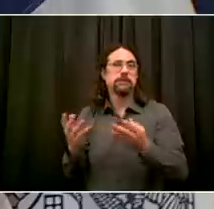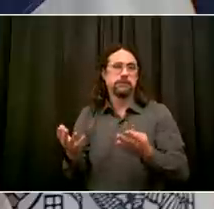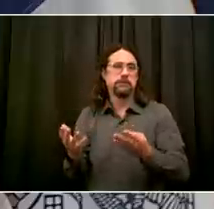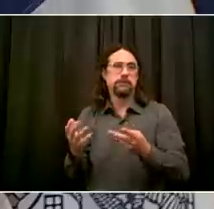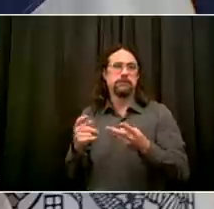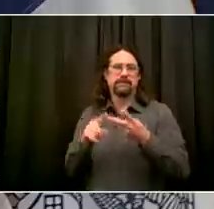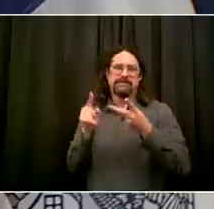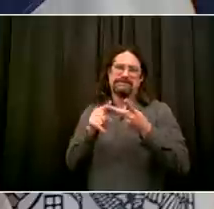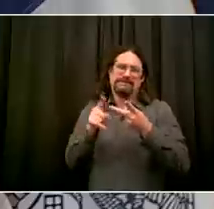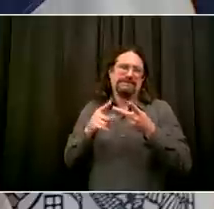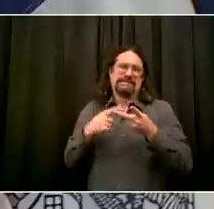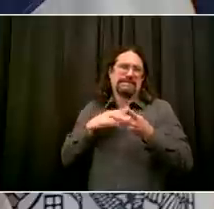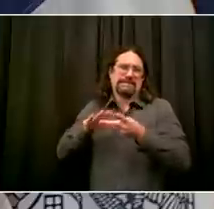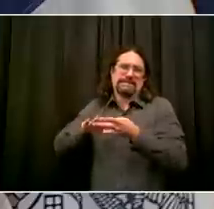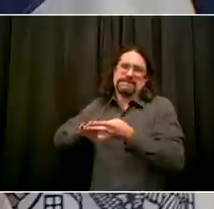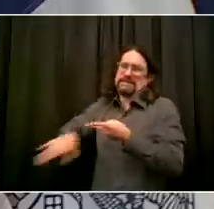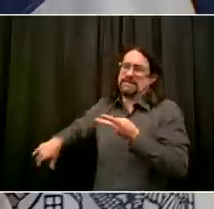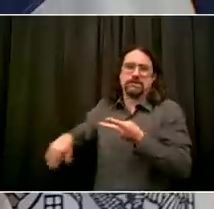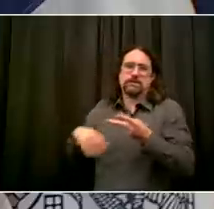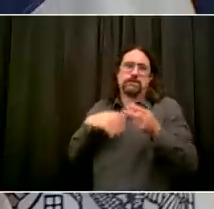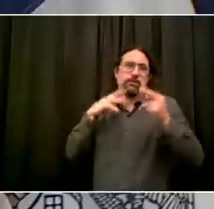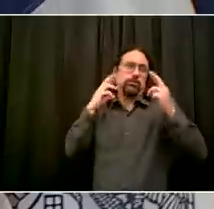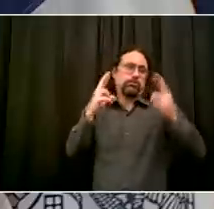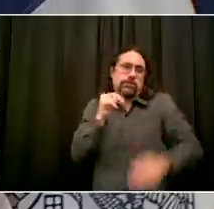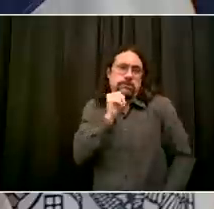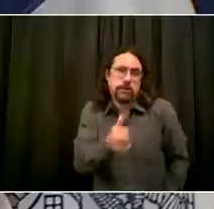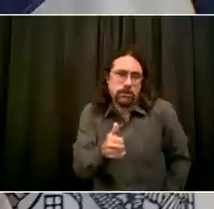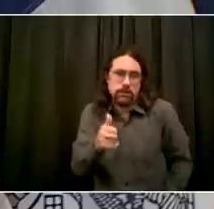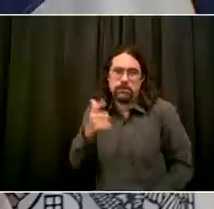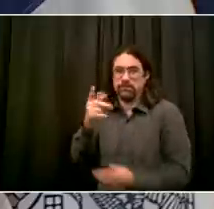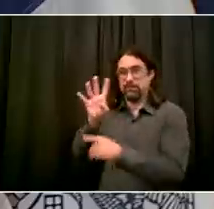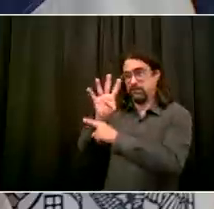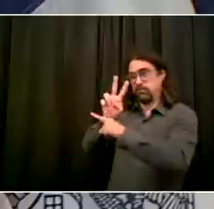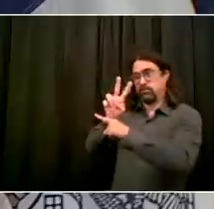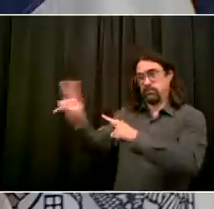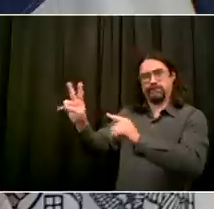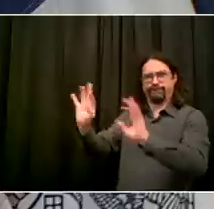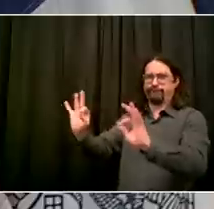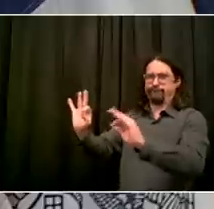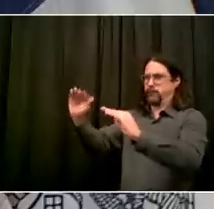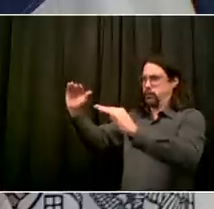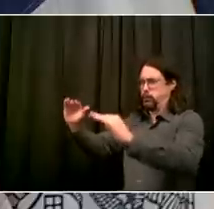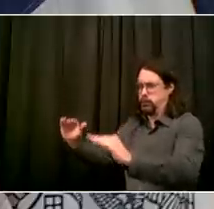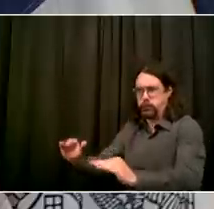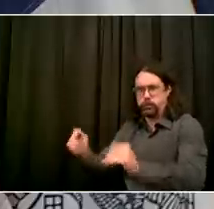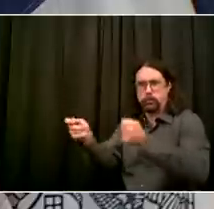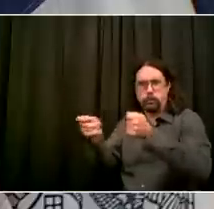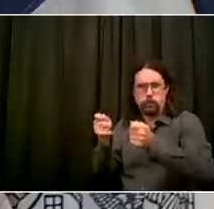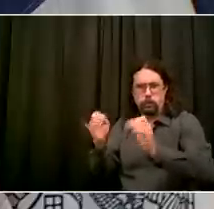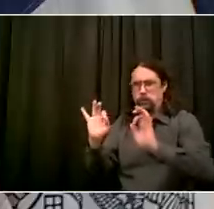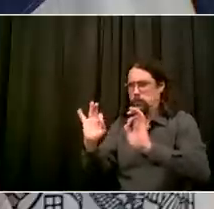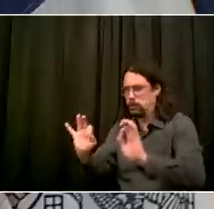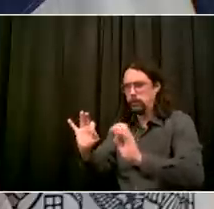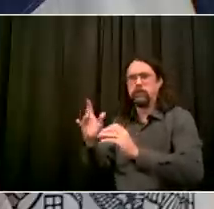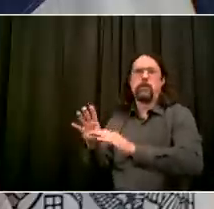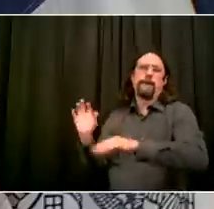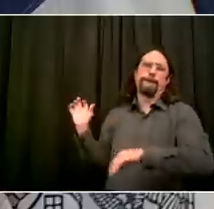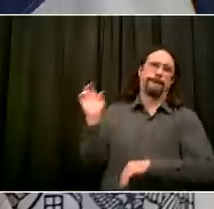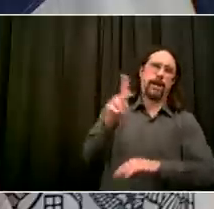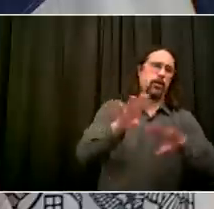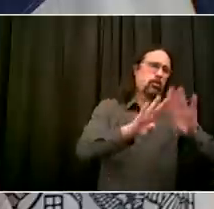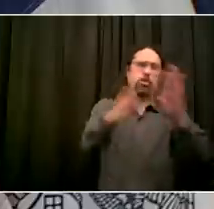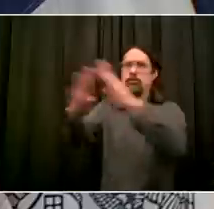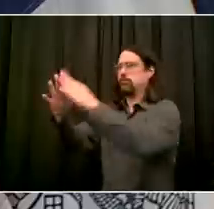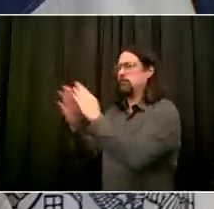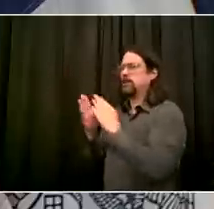Okay, thank you. Also, has anyone in these zip codes, in the 9 zip codes, has